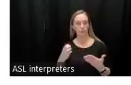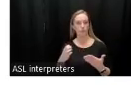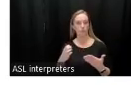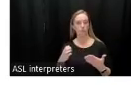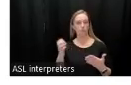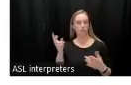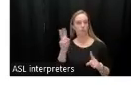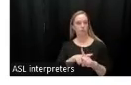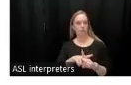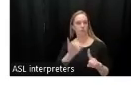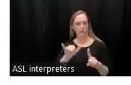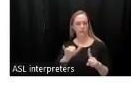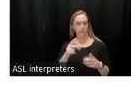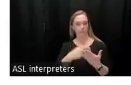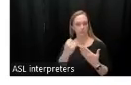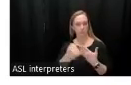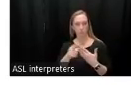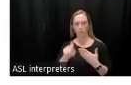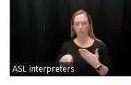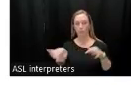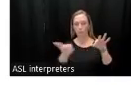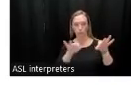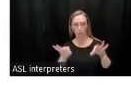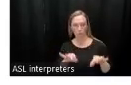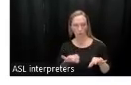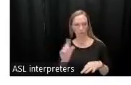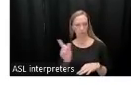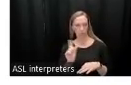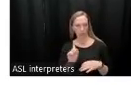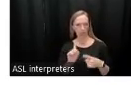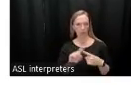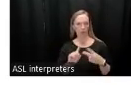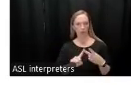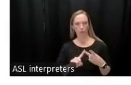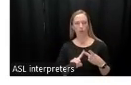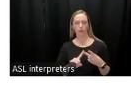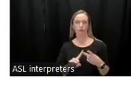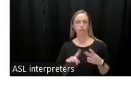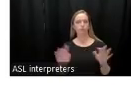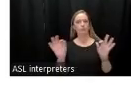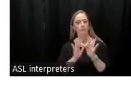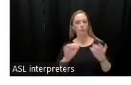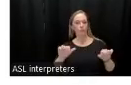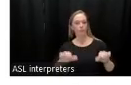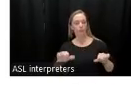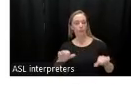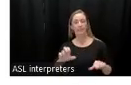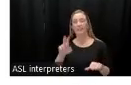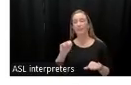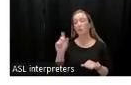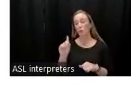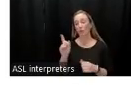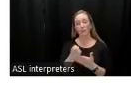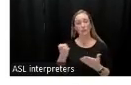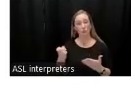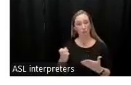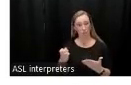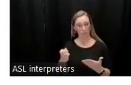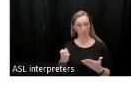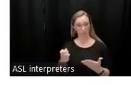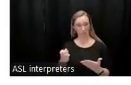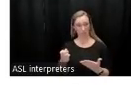asked to describe its location and its pertinent capabilities. So even where the equipment is located is kind of important for NIH to understand, to